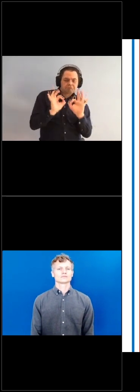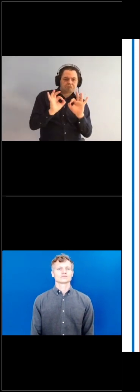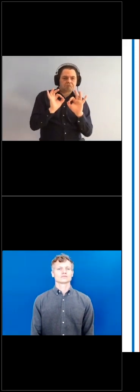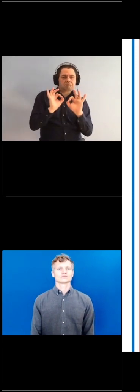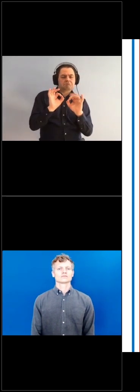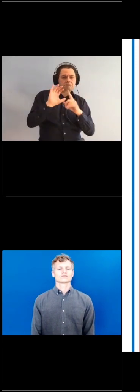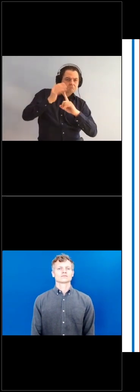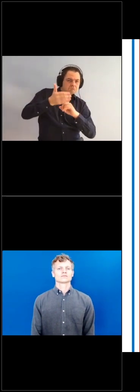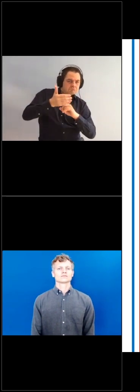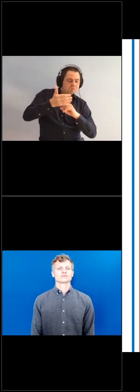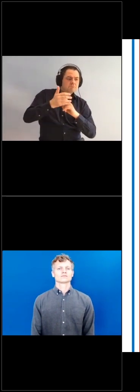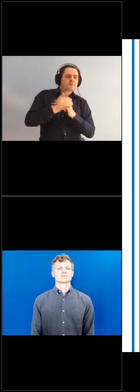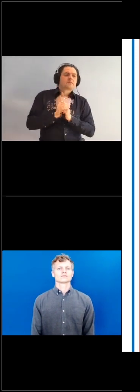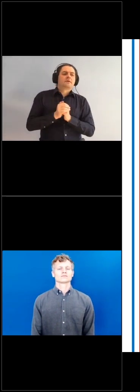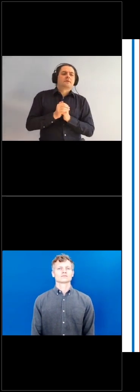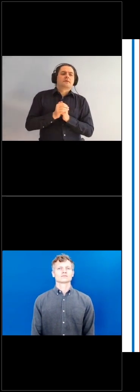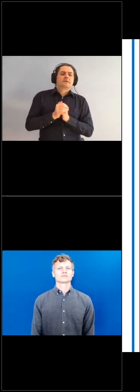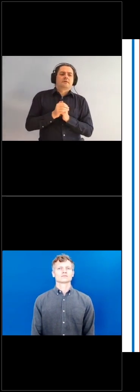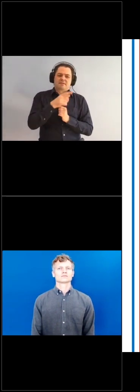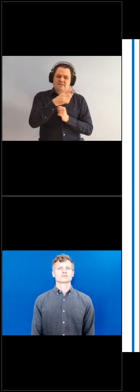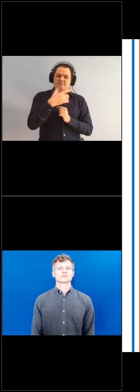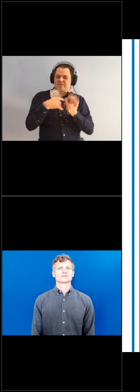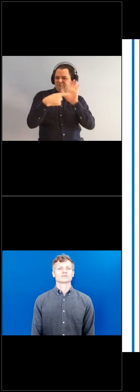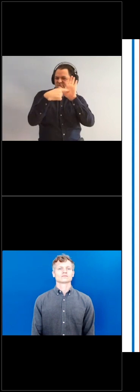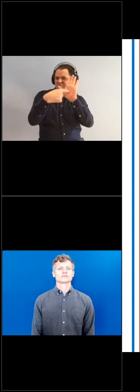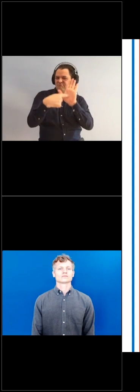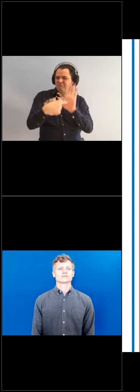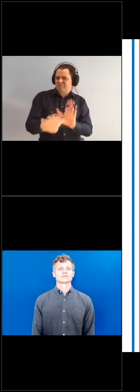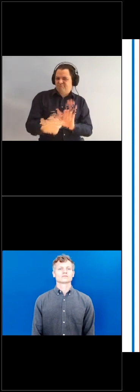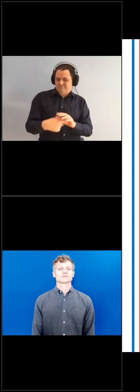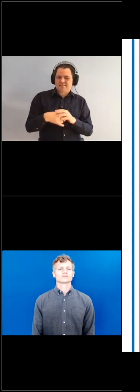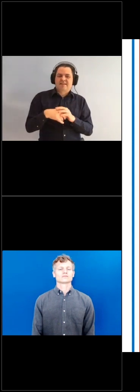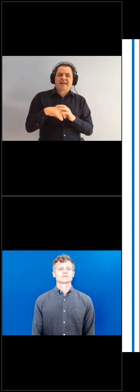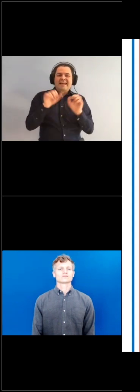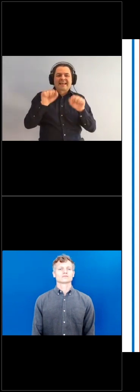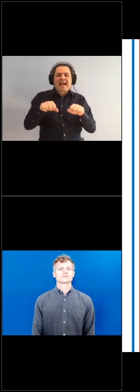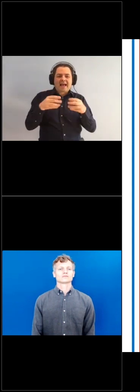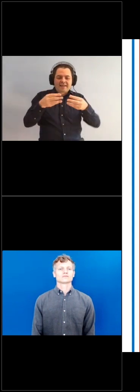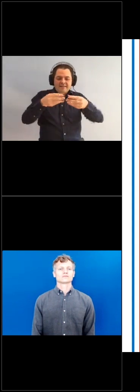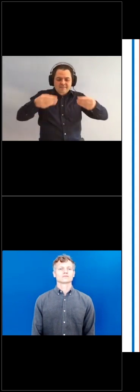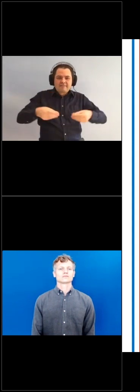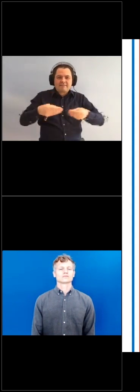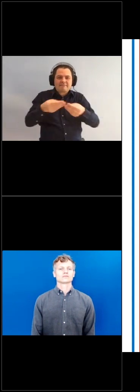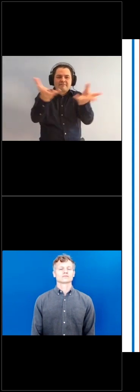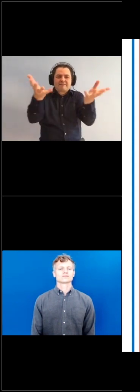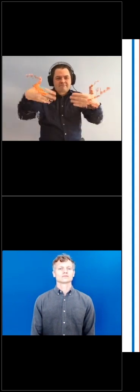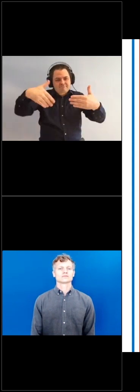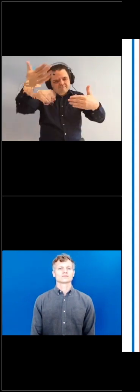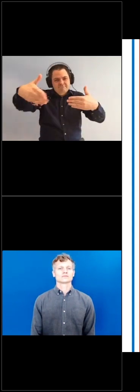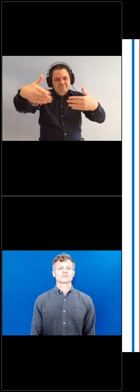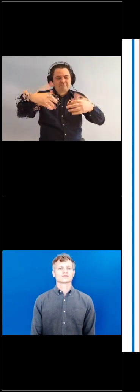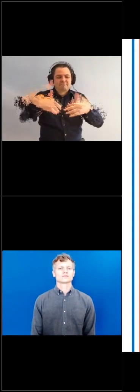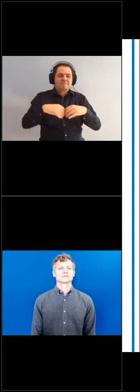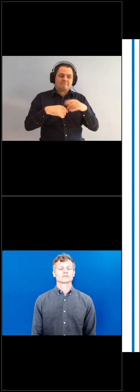pinpoint quickly, and we will share different materials and messages afterwards, that it's really important to collaborate with